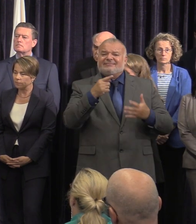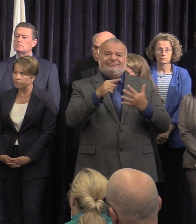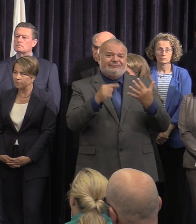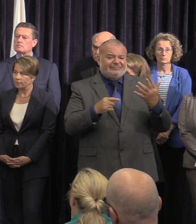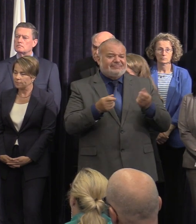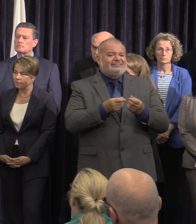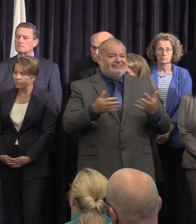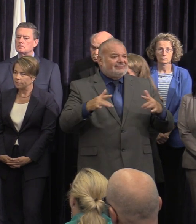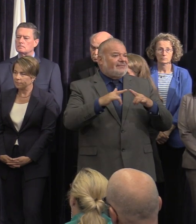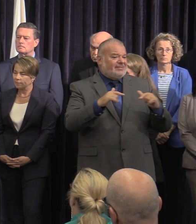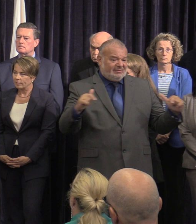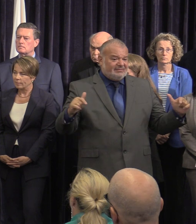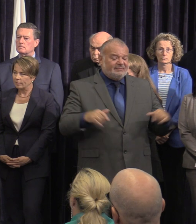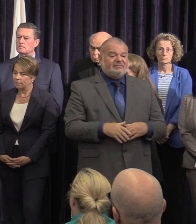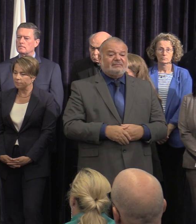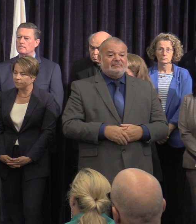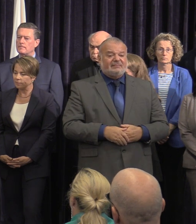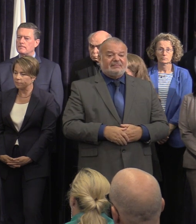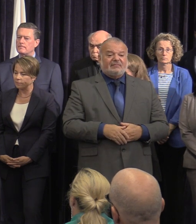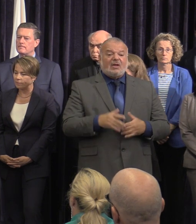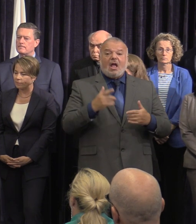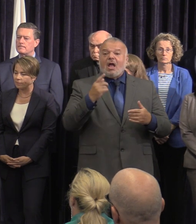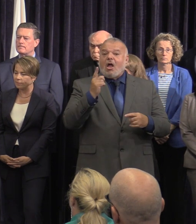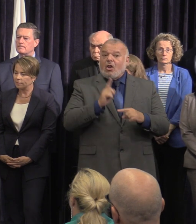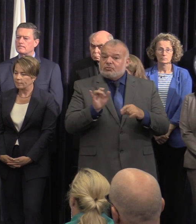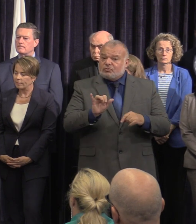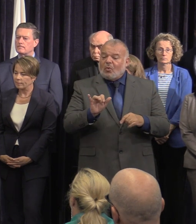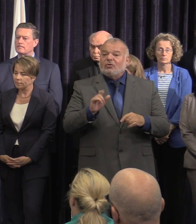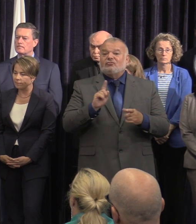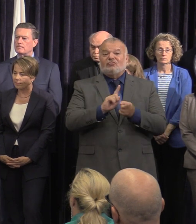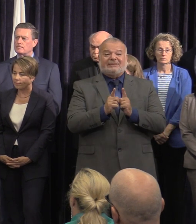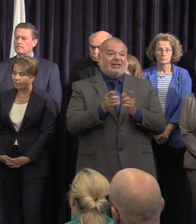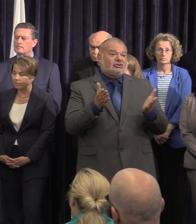help fund screenings and translation services, legal assistance,